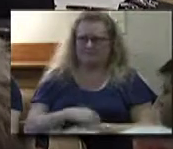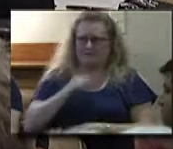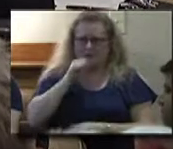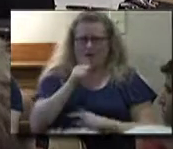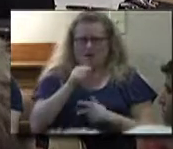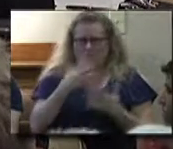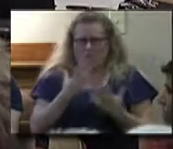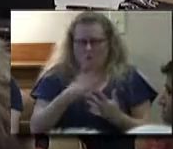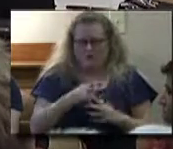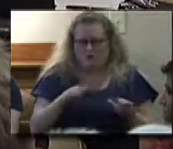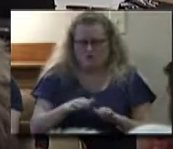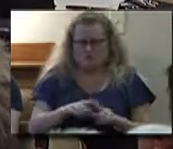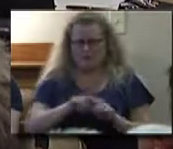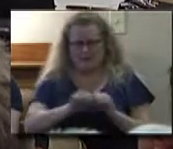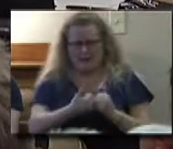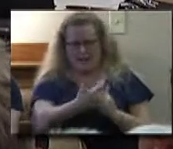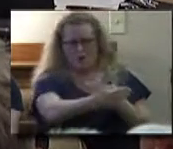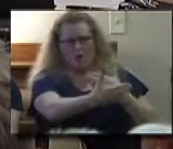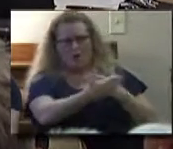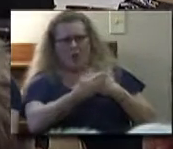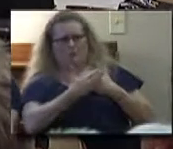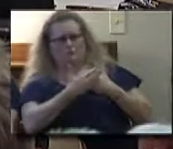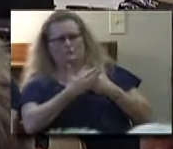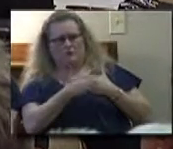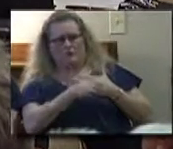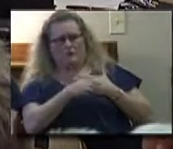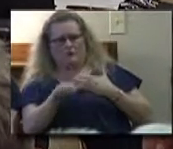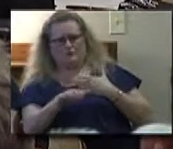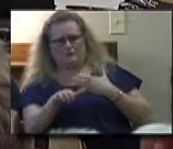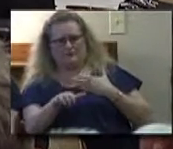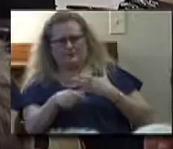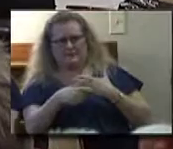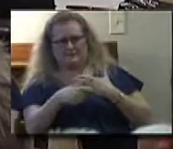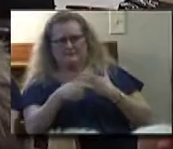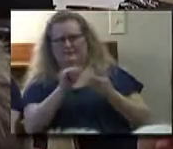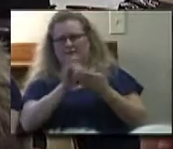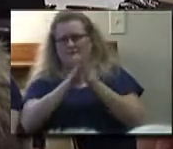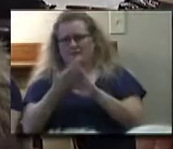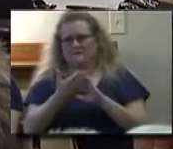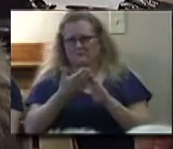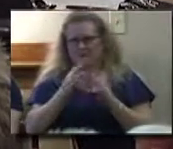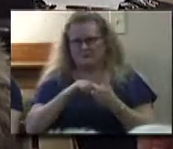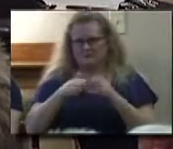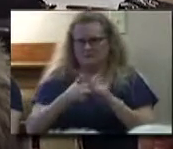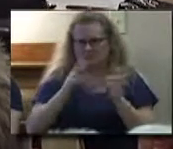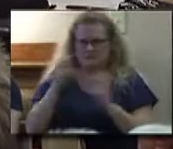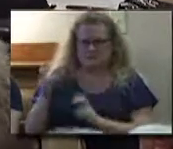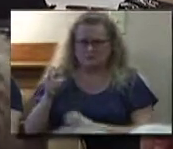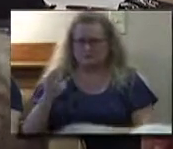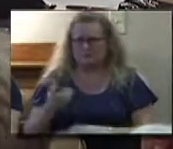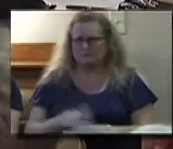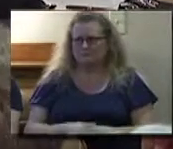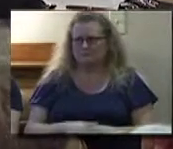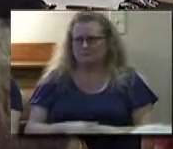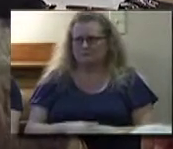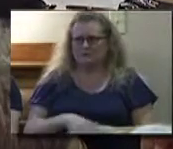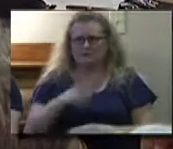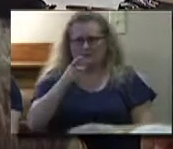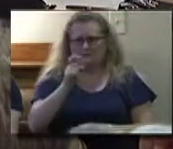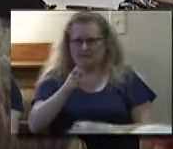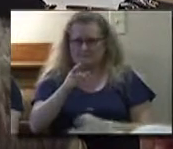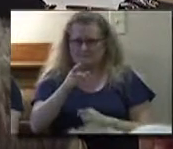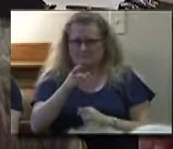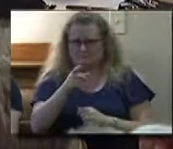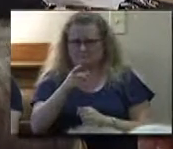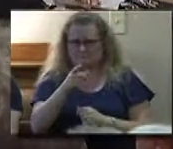what they're doing, but how close they're doing whatever they're doing becomes an issue. Yeah, I had to get with me about the eye thing,